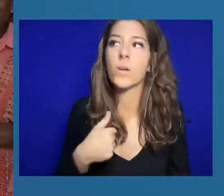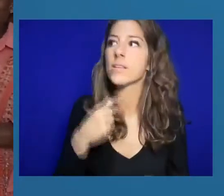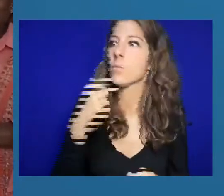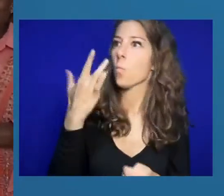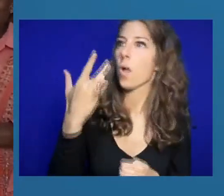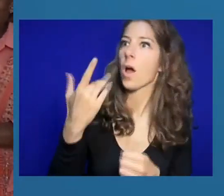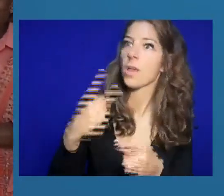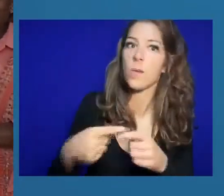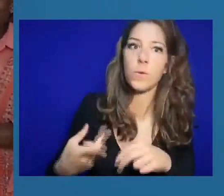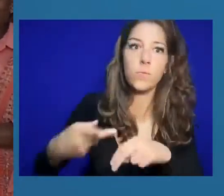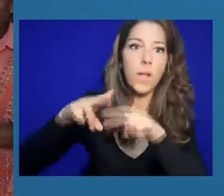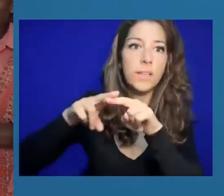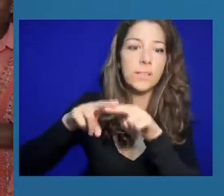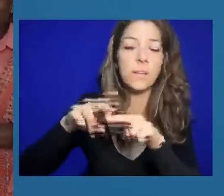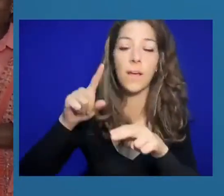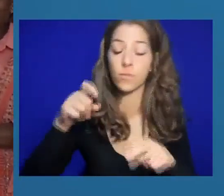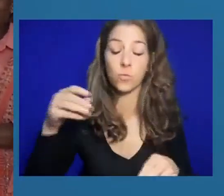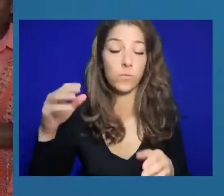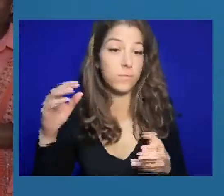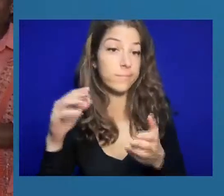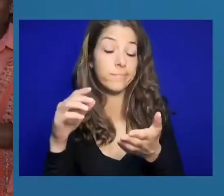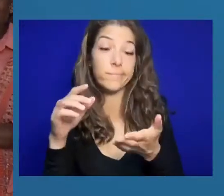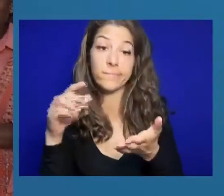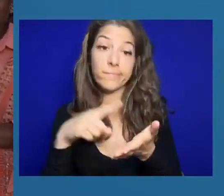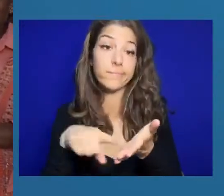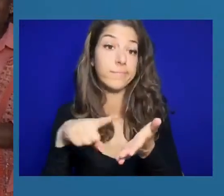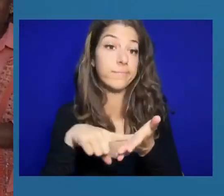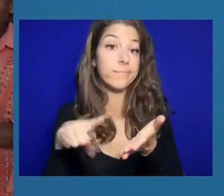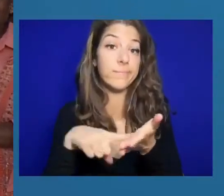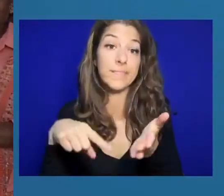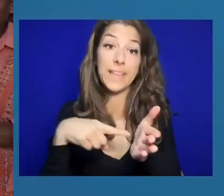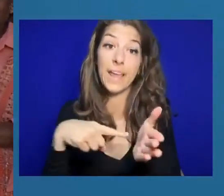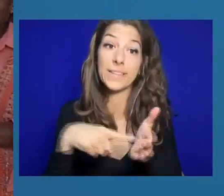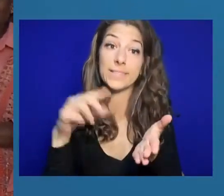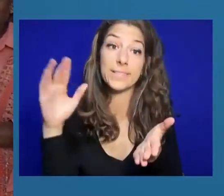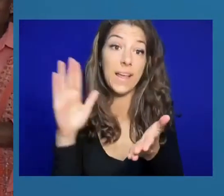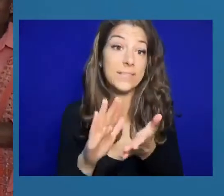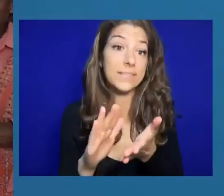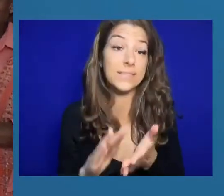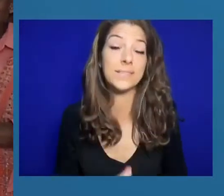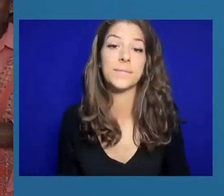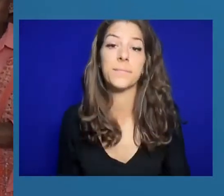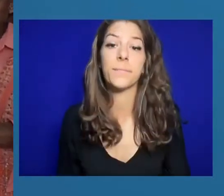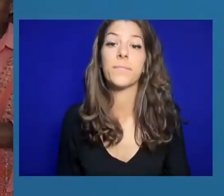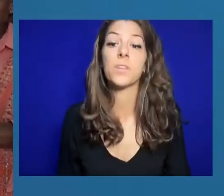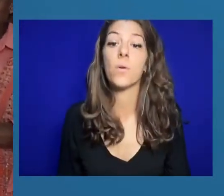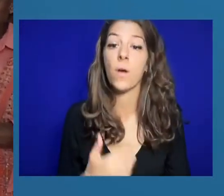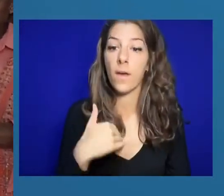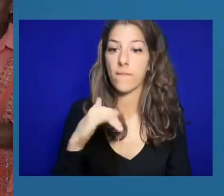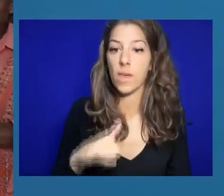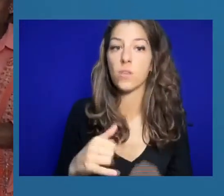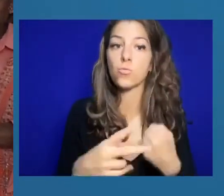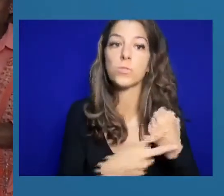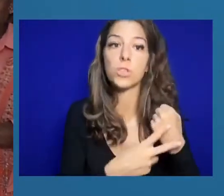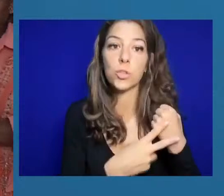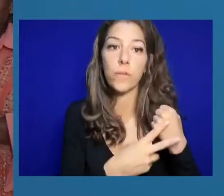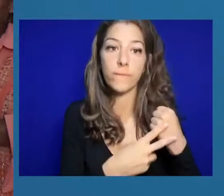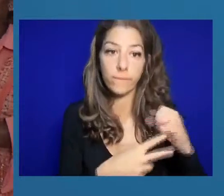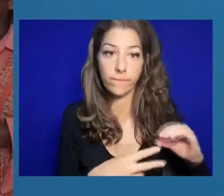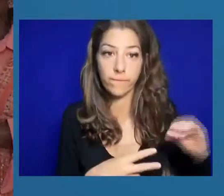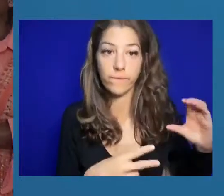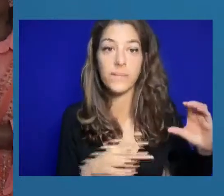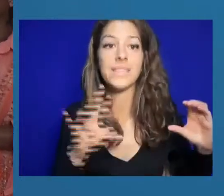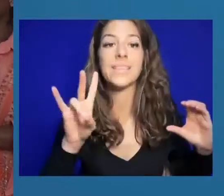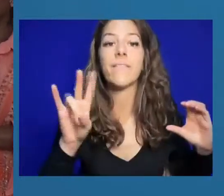it? Well, you have to pay down the debt. All right? So we have this reserves. It's going to be $7